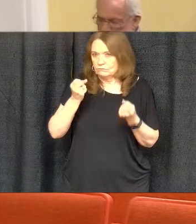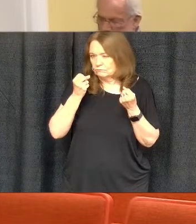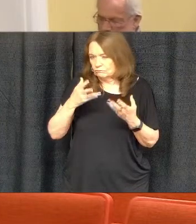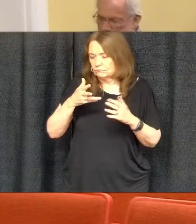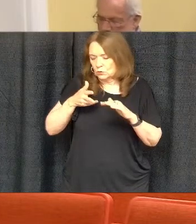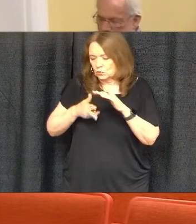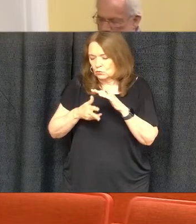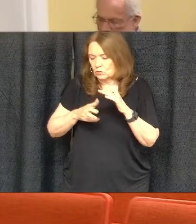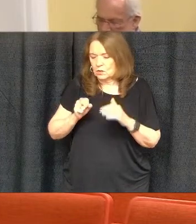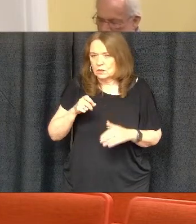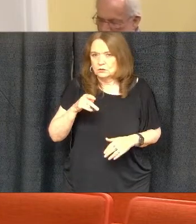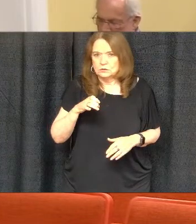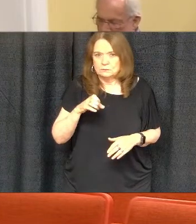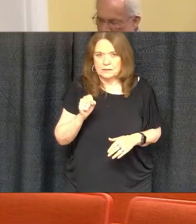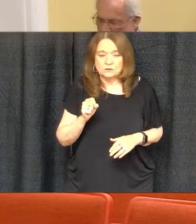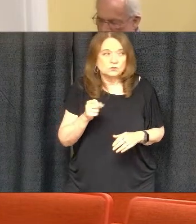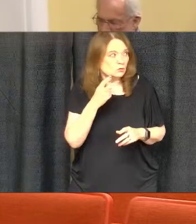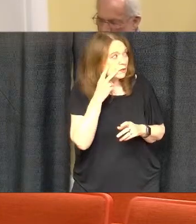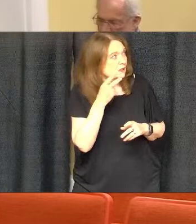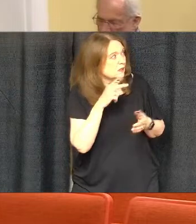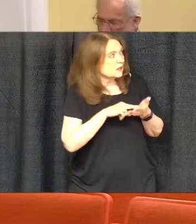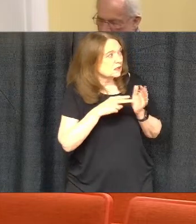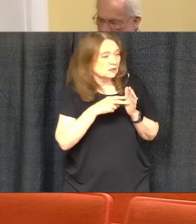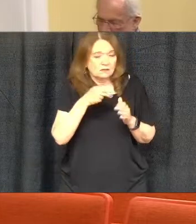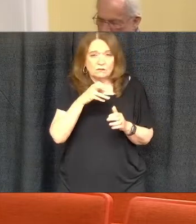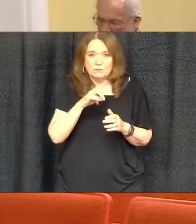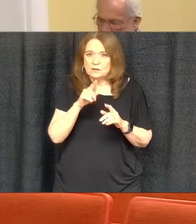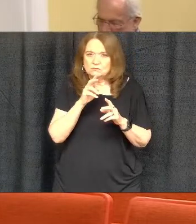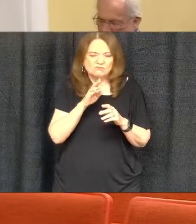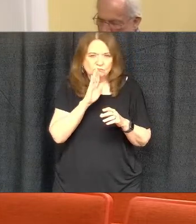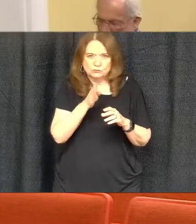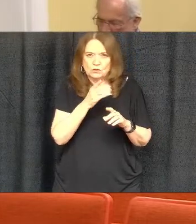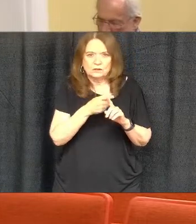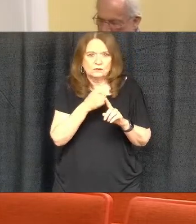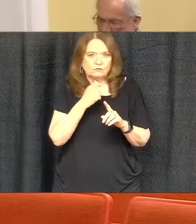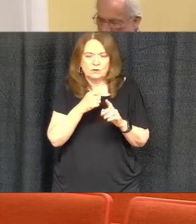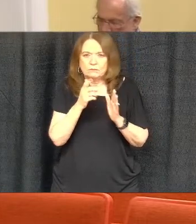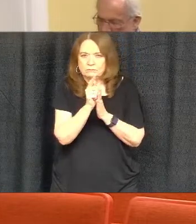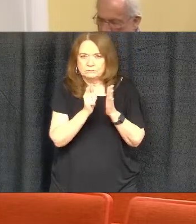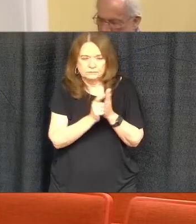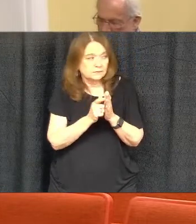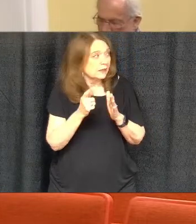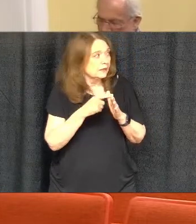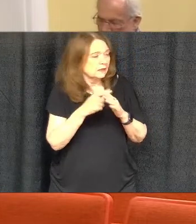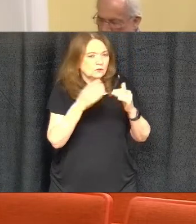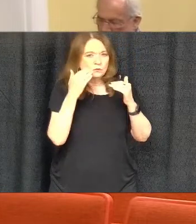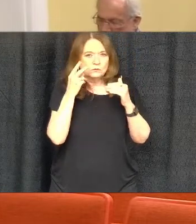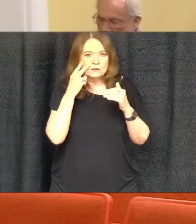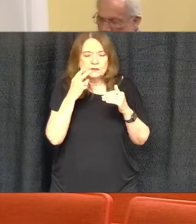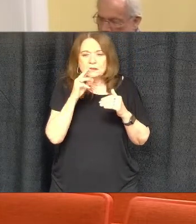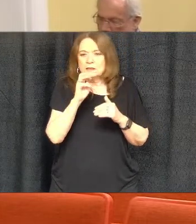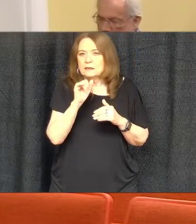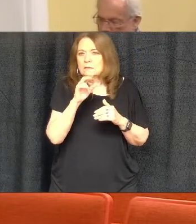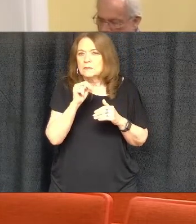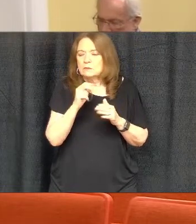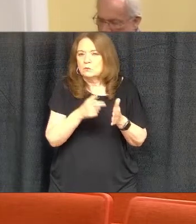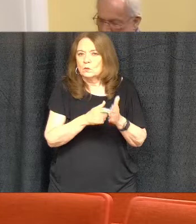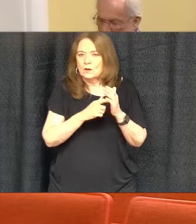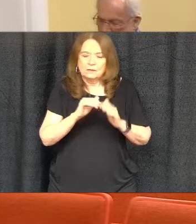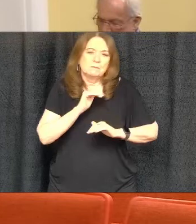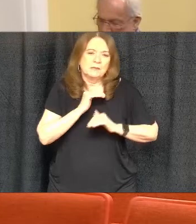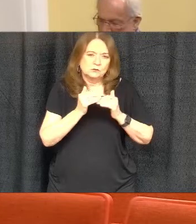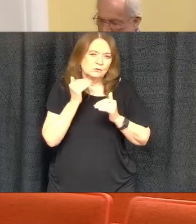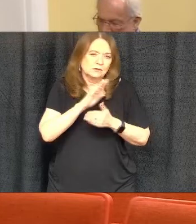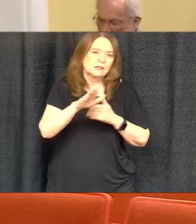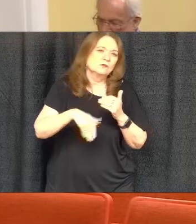You can see the intent of the PUD. That's the language directly from the ordinance. And then on the next page, the minimum requirements. This site meets or exceeds